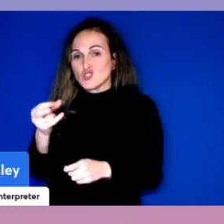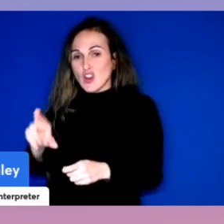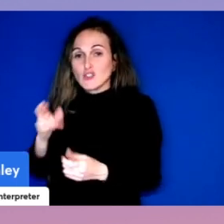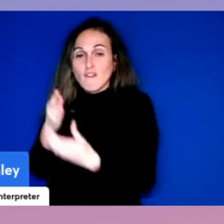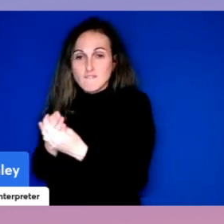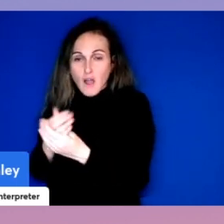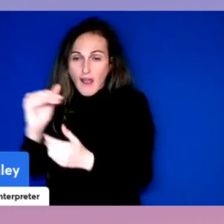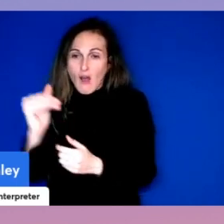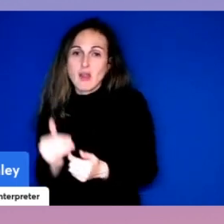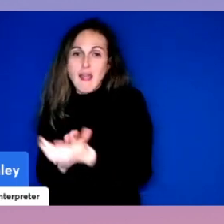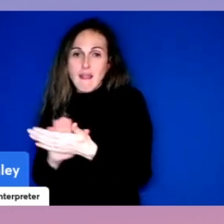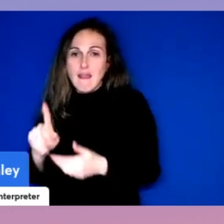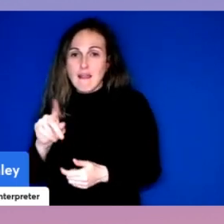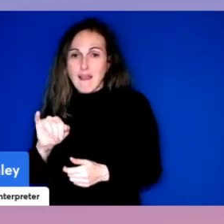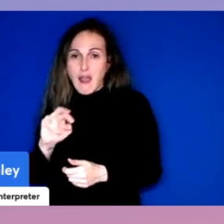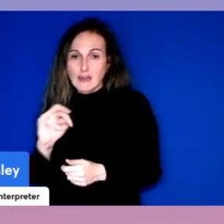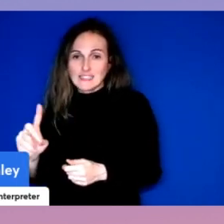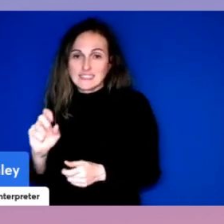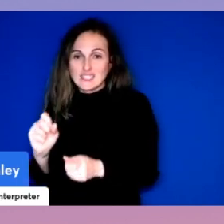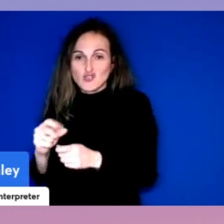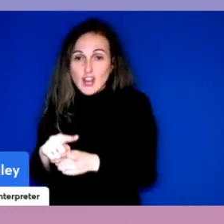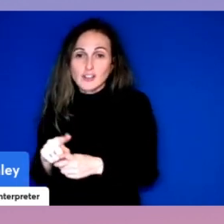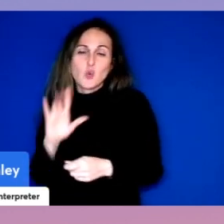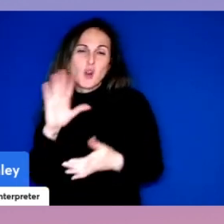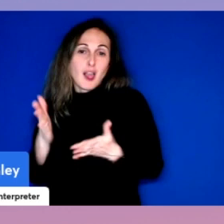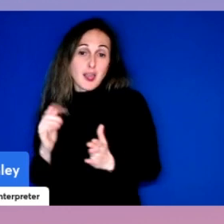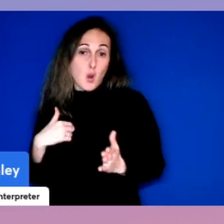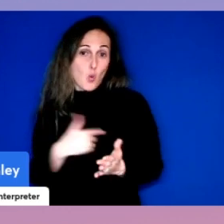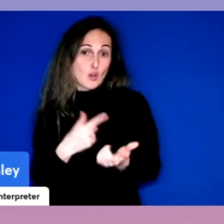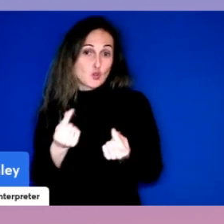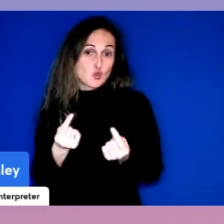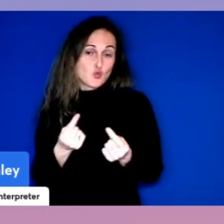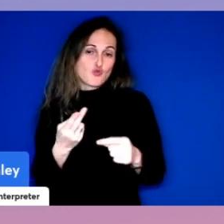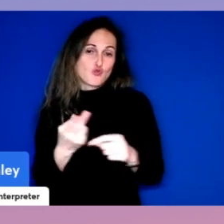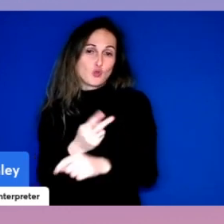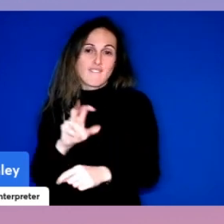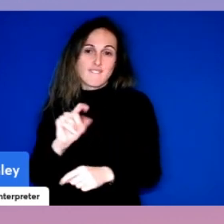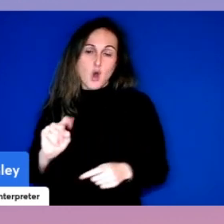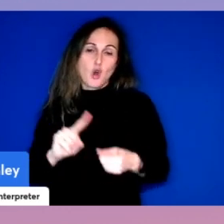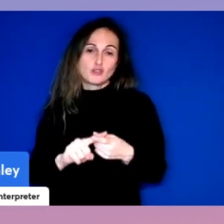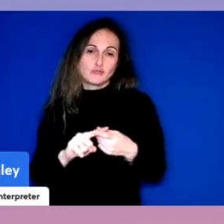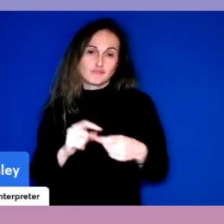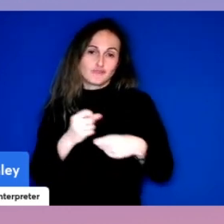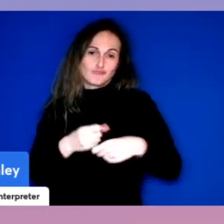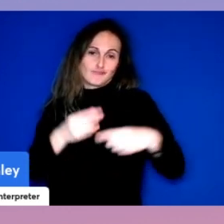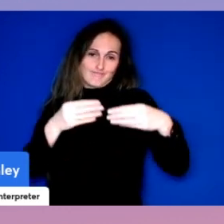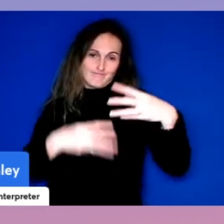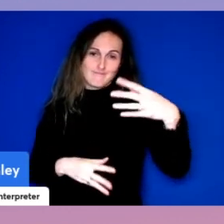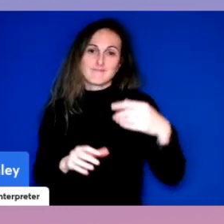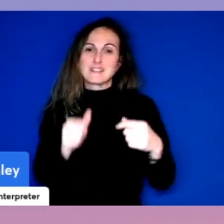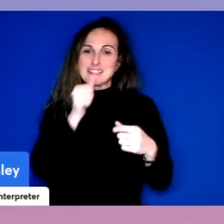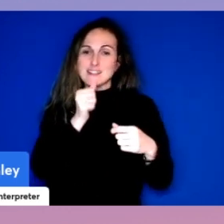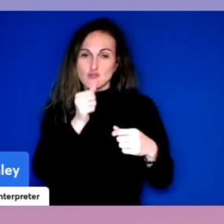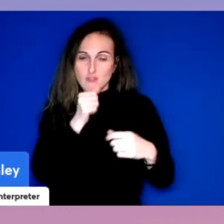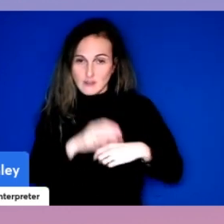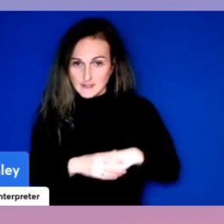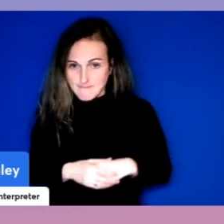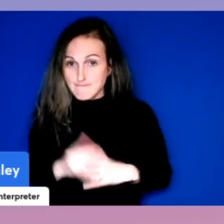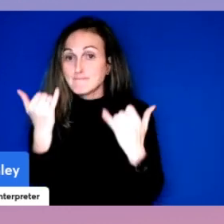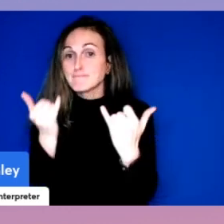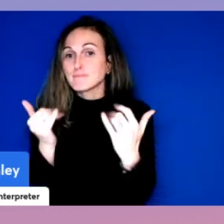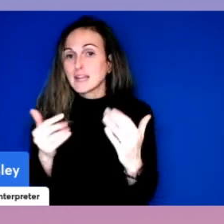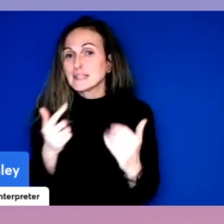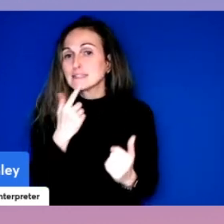and that basically will allow us to use Vault to render secrets. Now I'm going to say use Vault